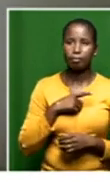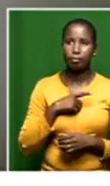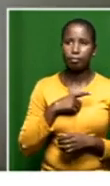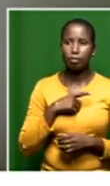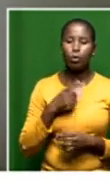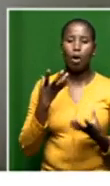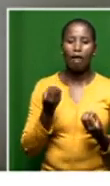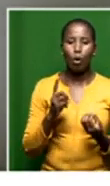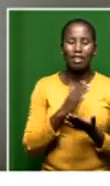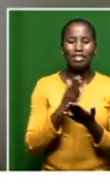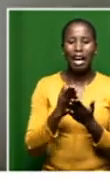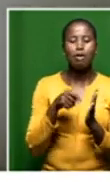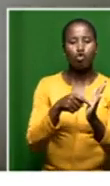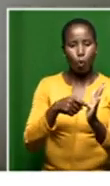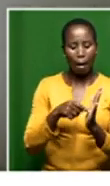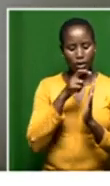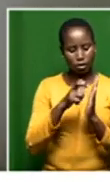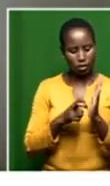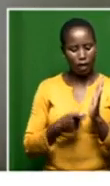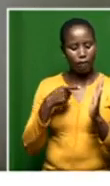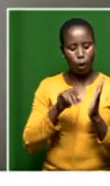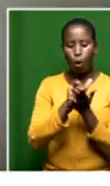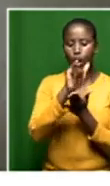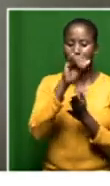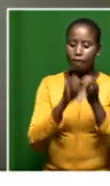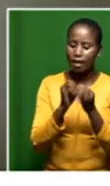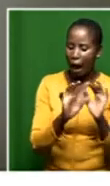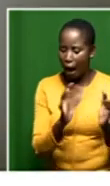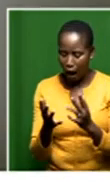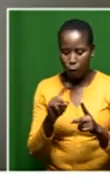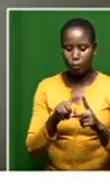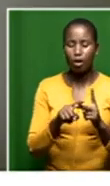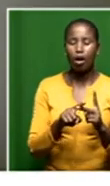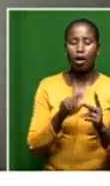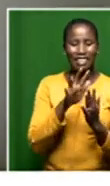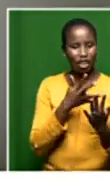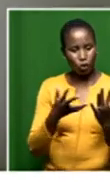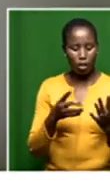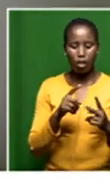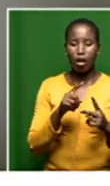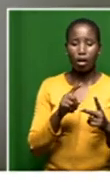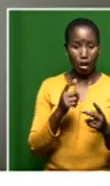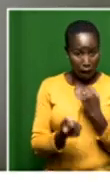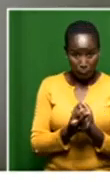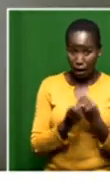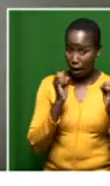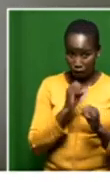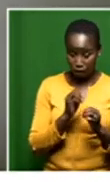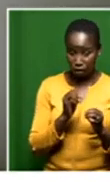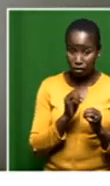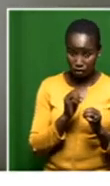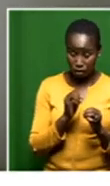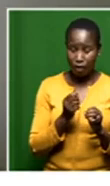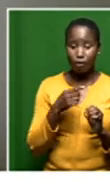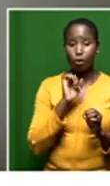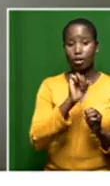aviation requirements in terms of the maintenance schedule of the aircraft that would not have been done according to according